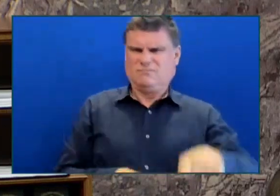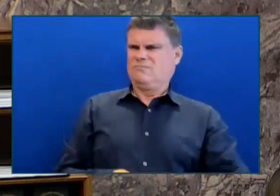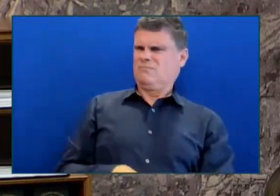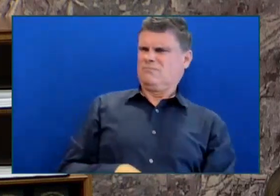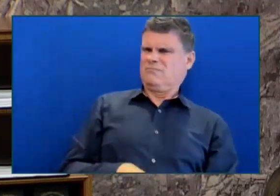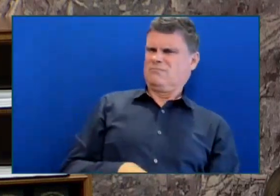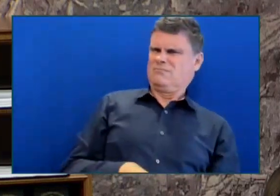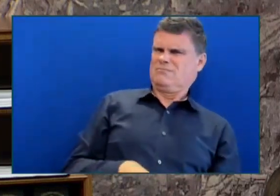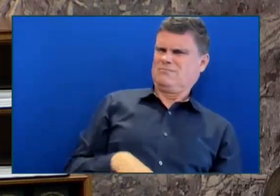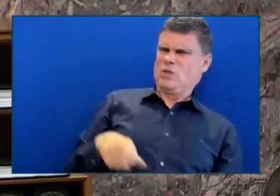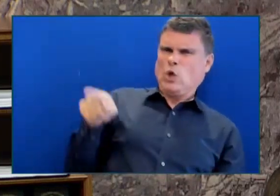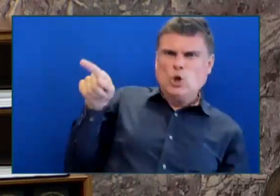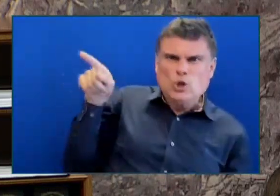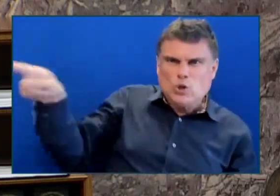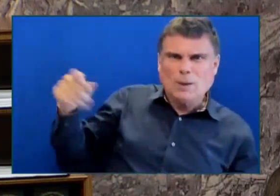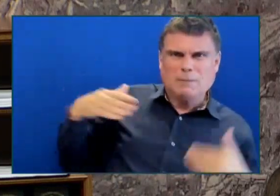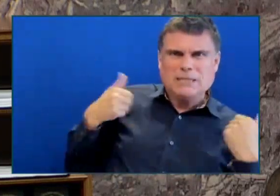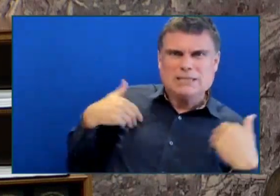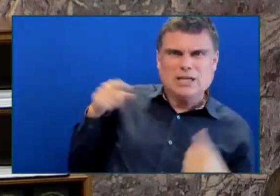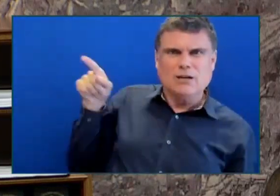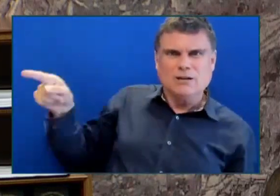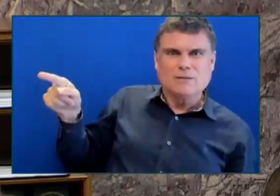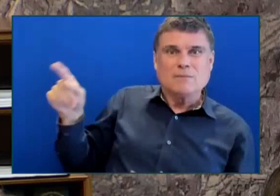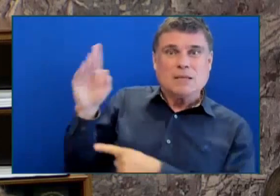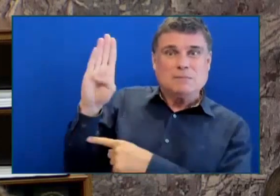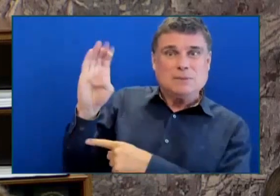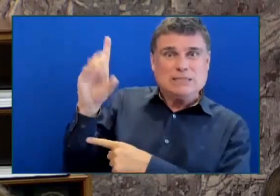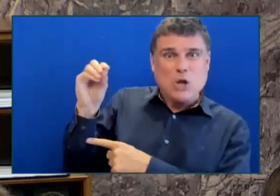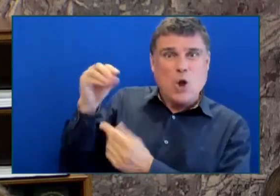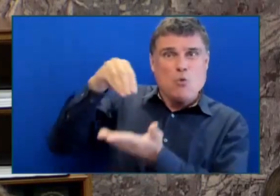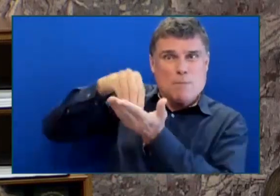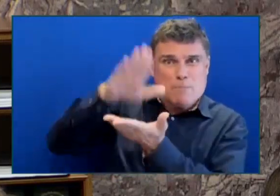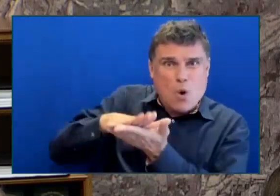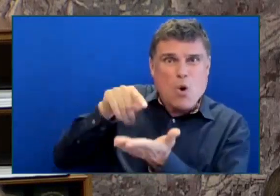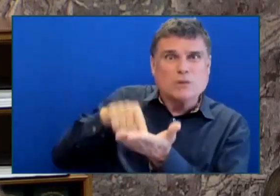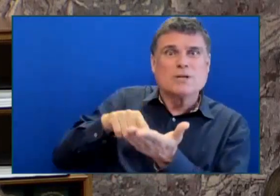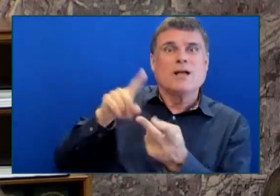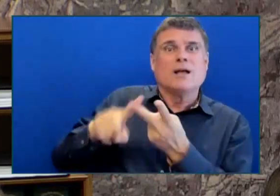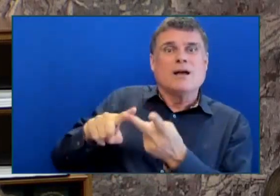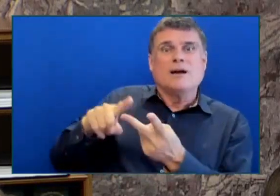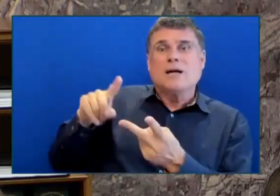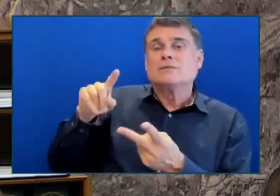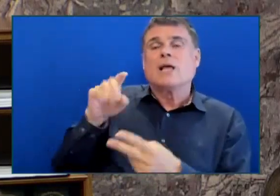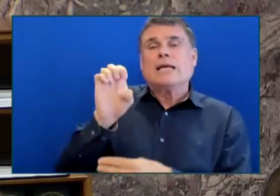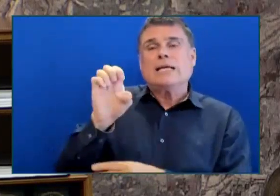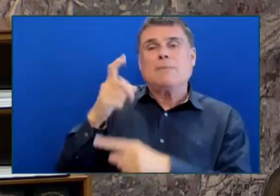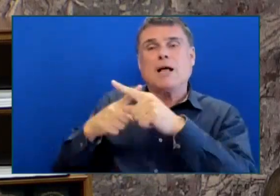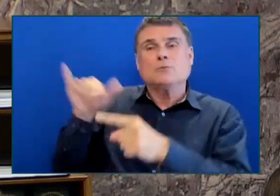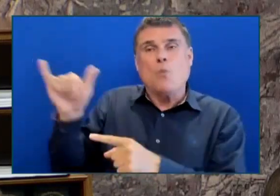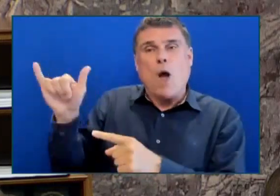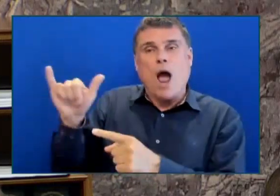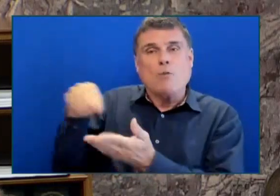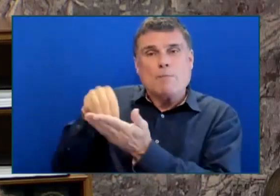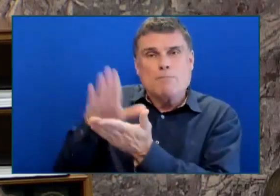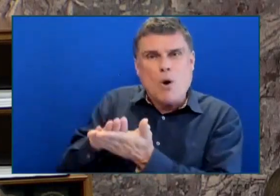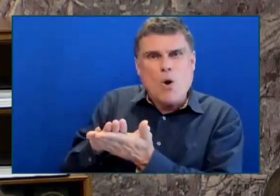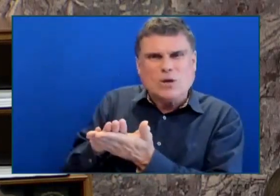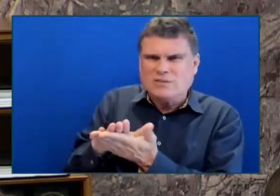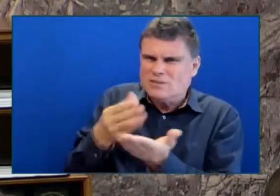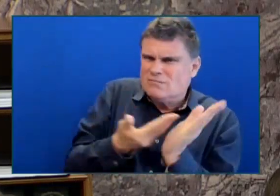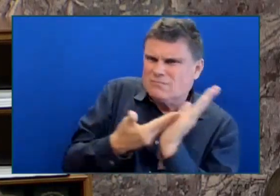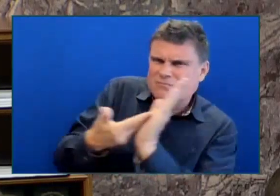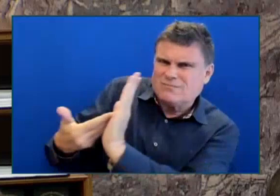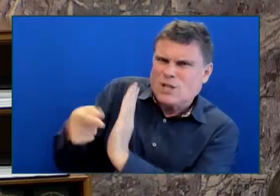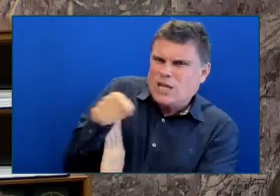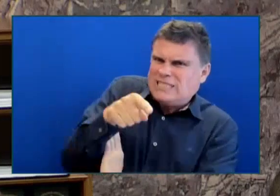a damning report suggesting all kinds of problems. And yet, weeks later, he's announcing more funding for the very